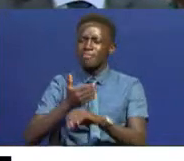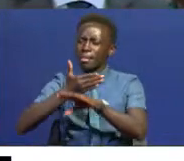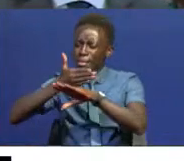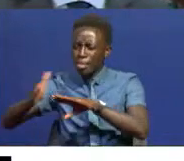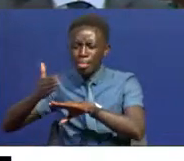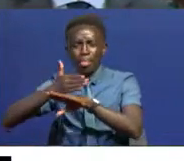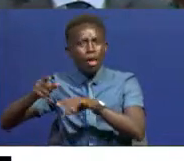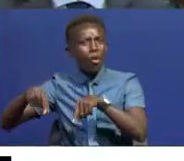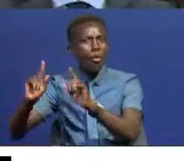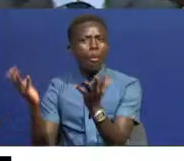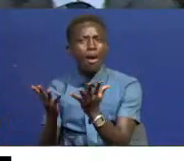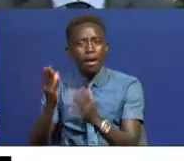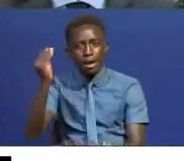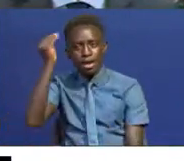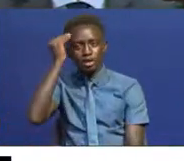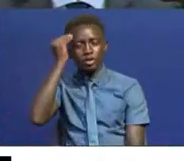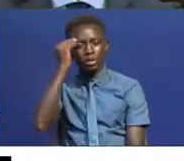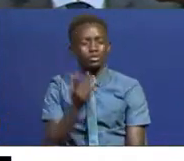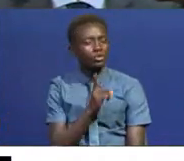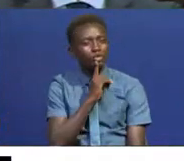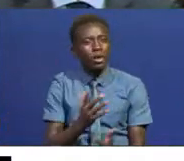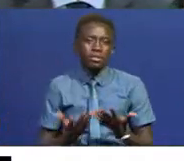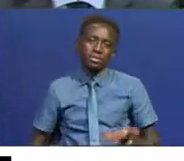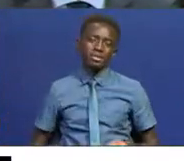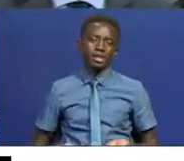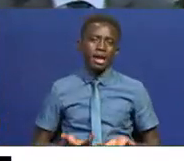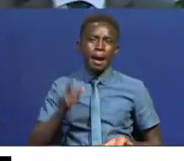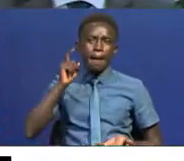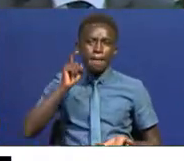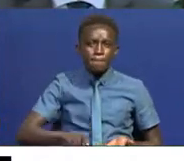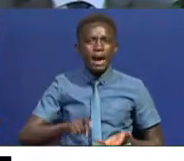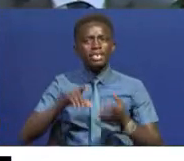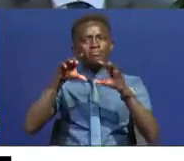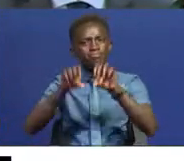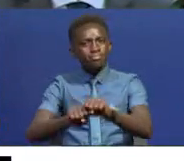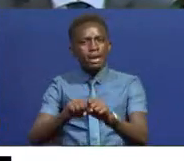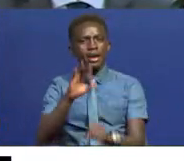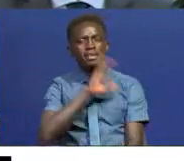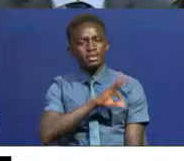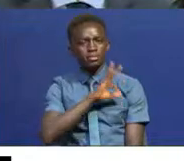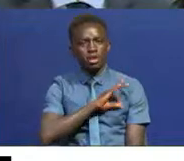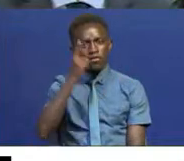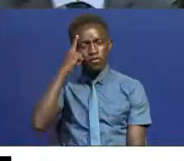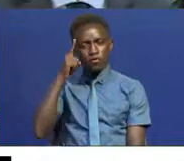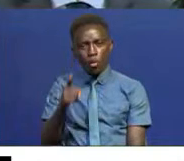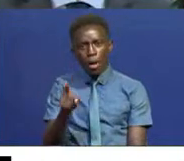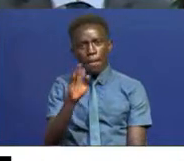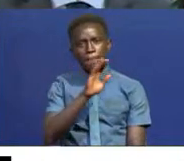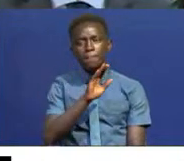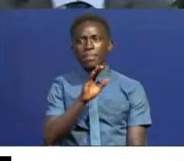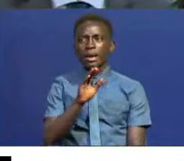education. Surely you should be able to take advantage of the 65 billion shillings we spend and get the